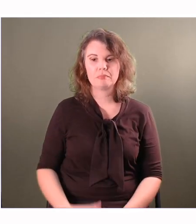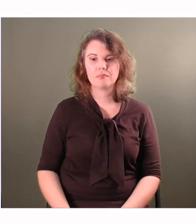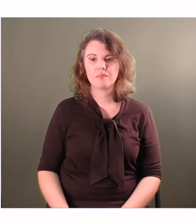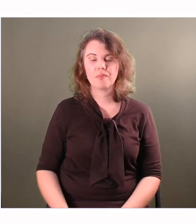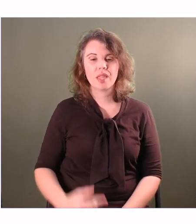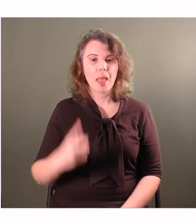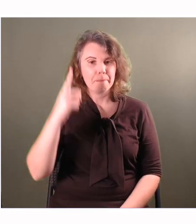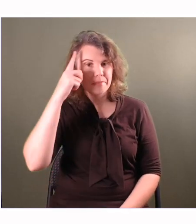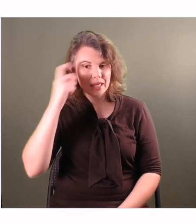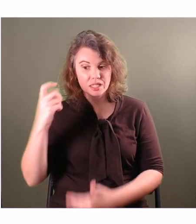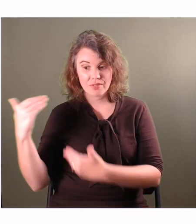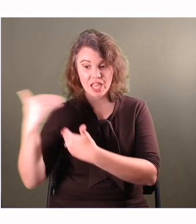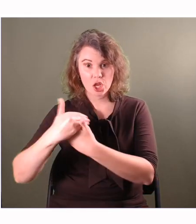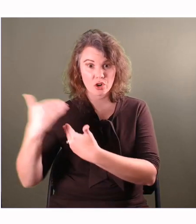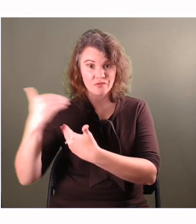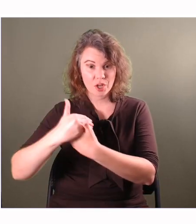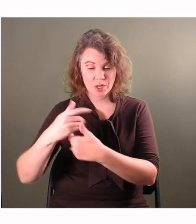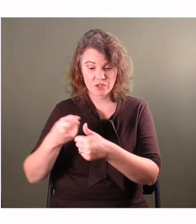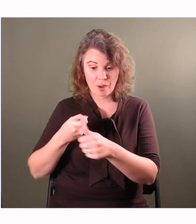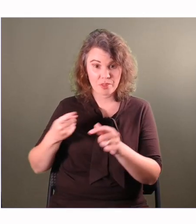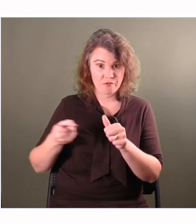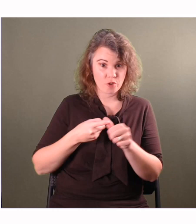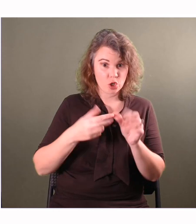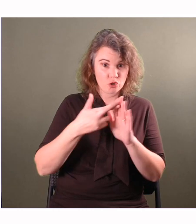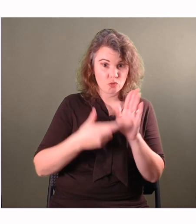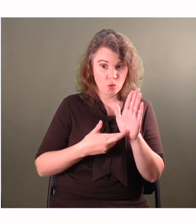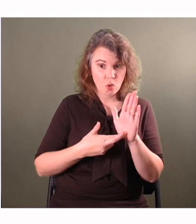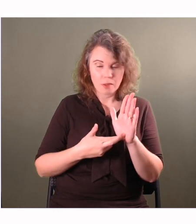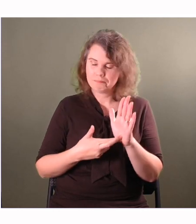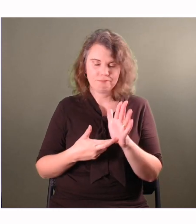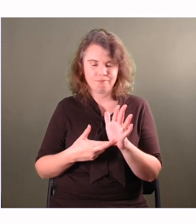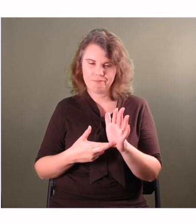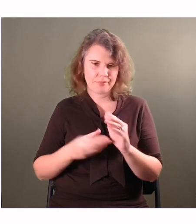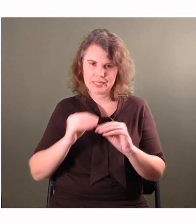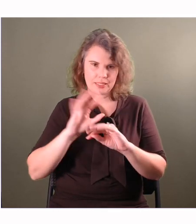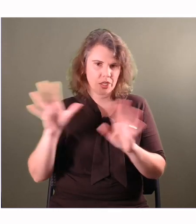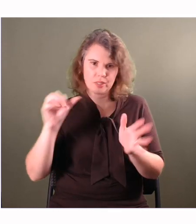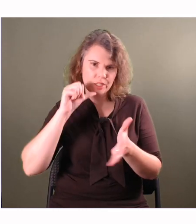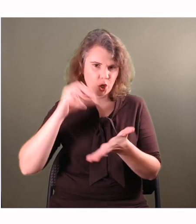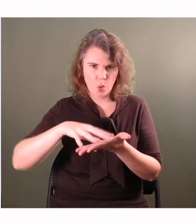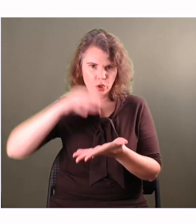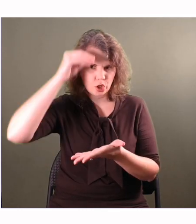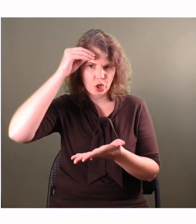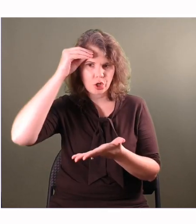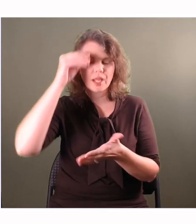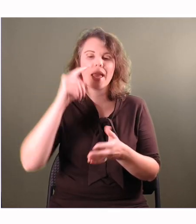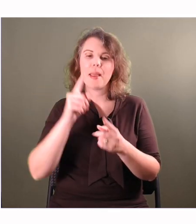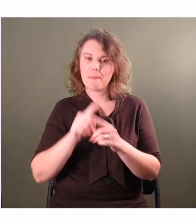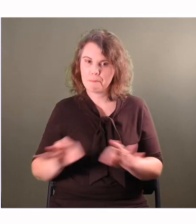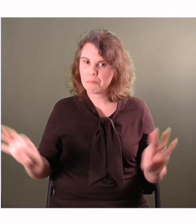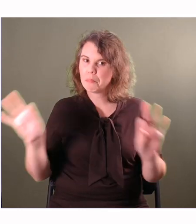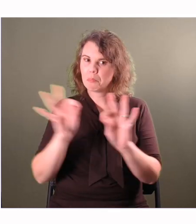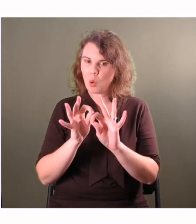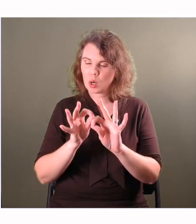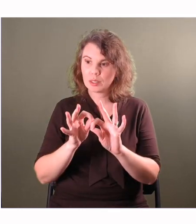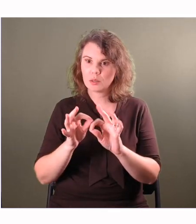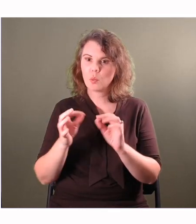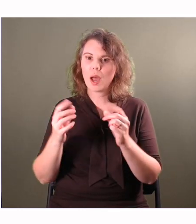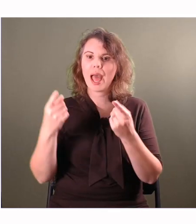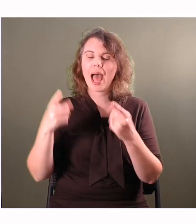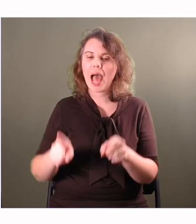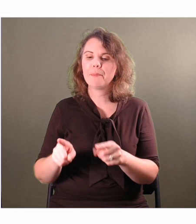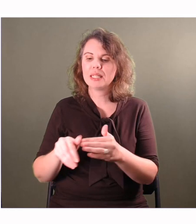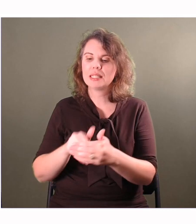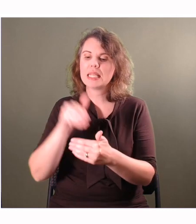pattern, and because of the interference from the other pattern, we don't see any evidence that that's learned. The crucial result is what happens on